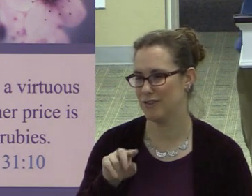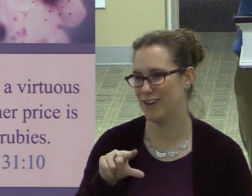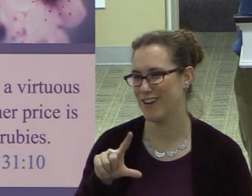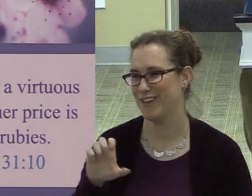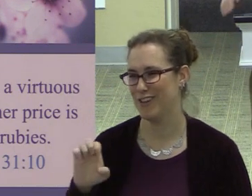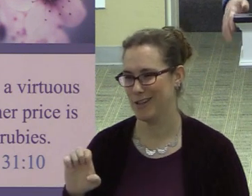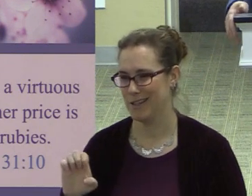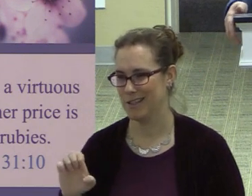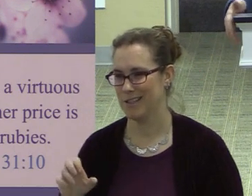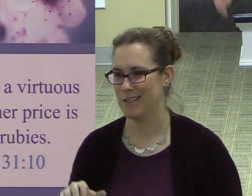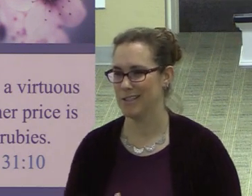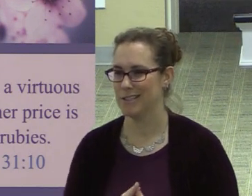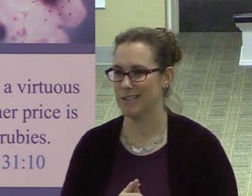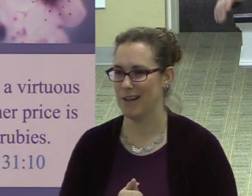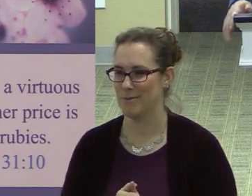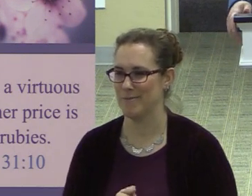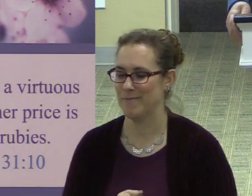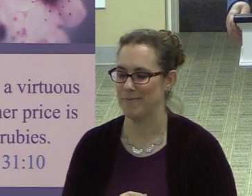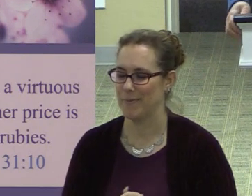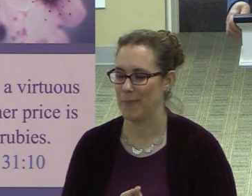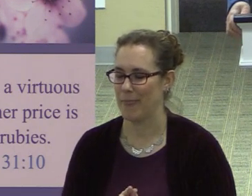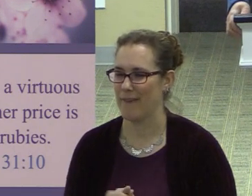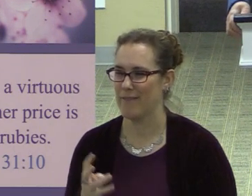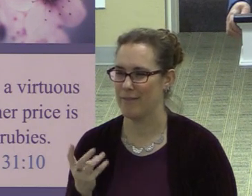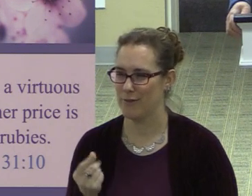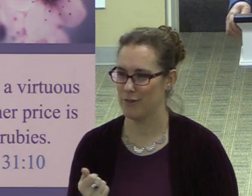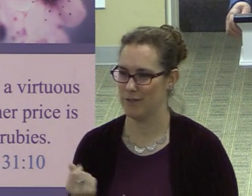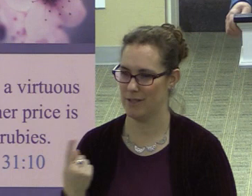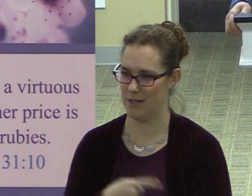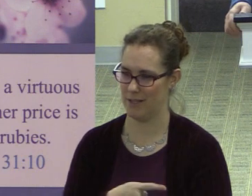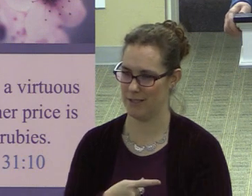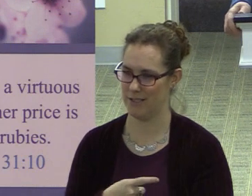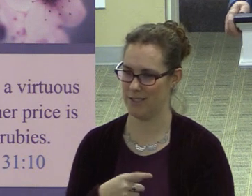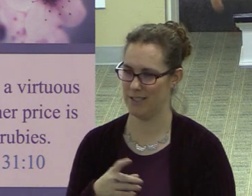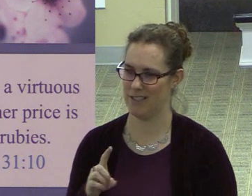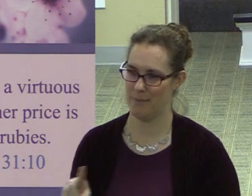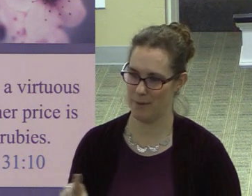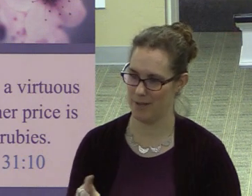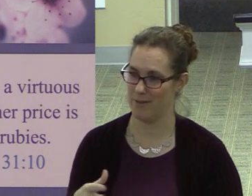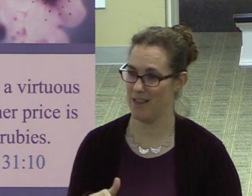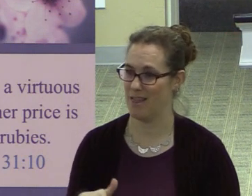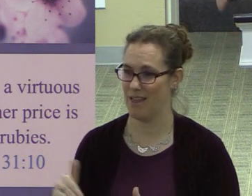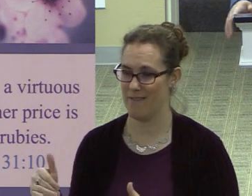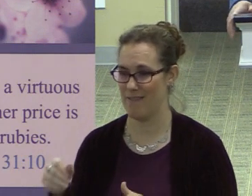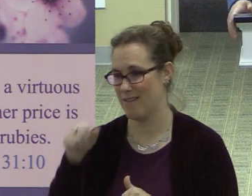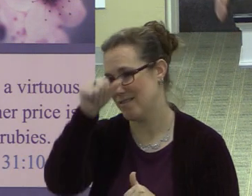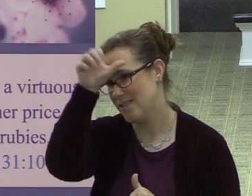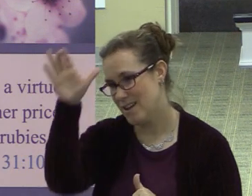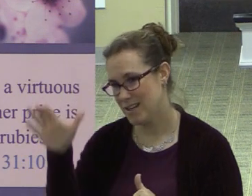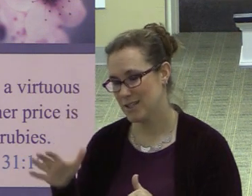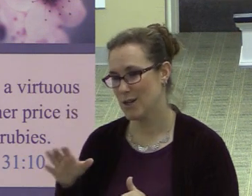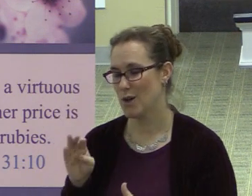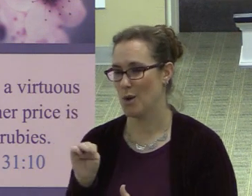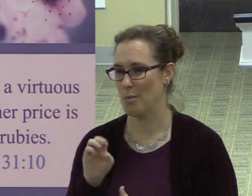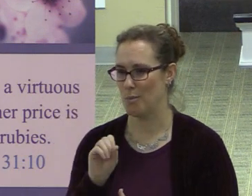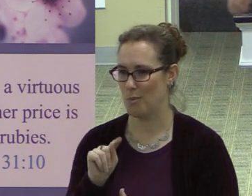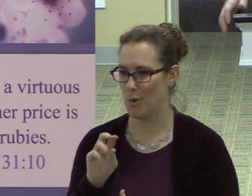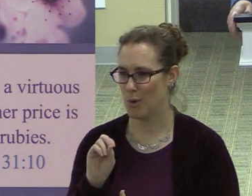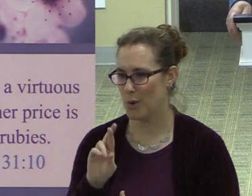the very first few days of Debutation. We've just left Alaska. We're in our motorhome full time. We pull